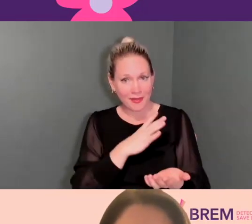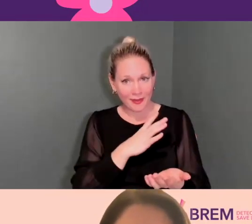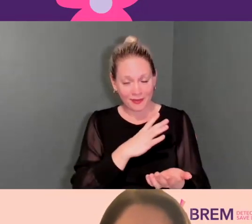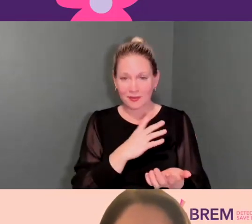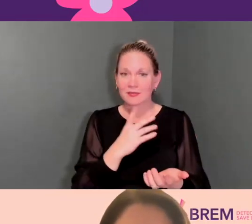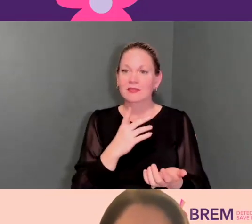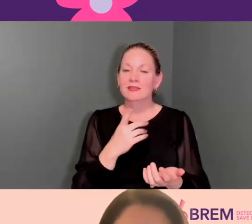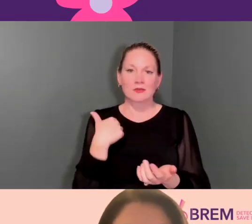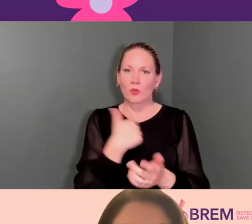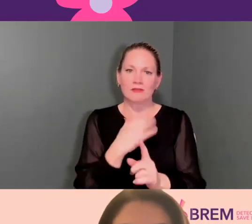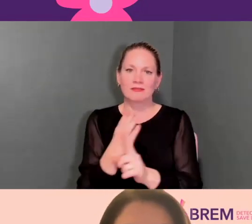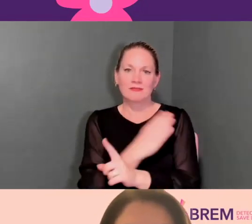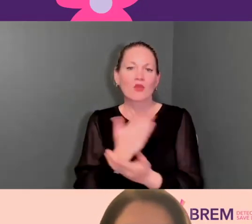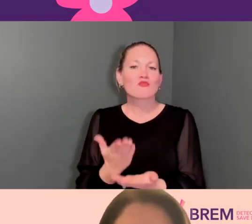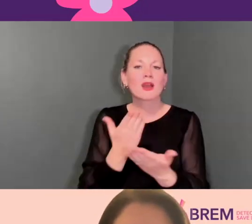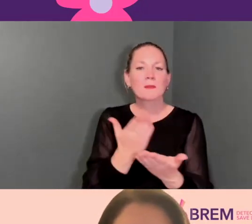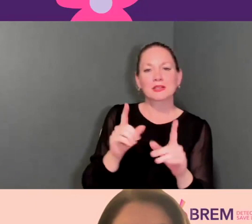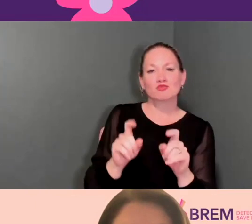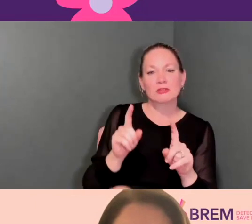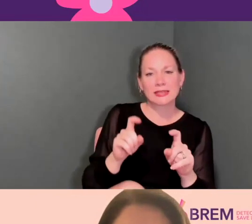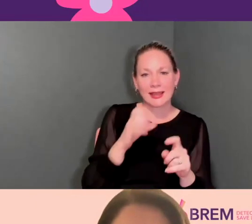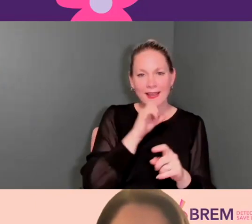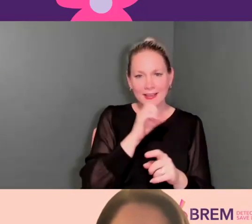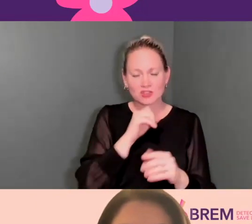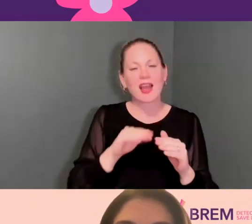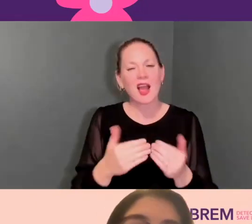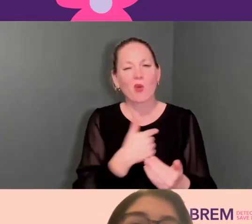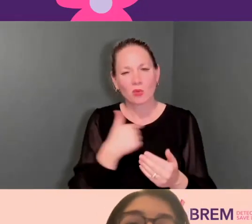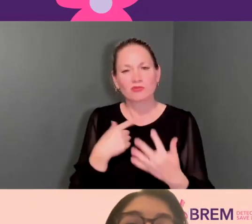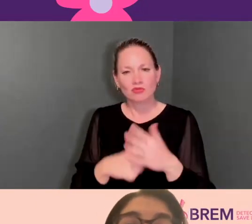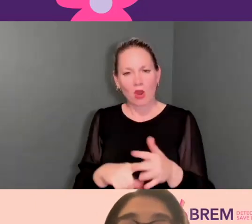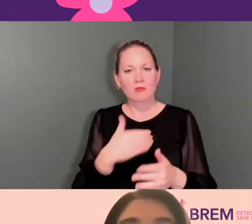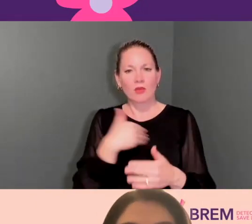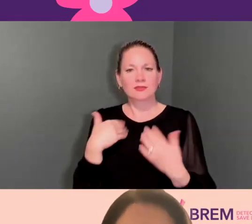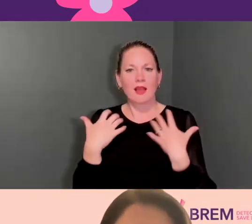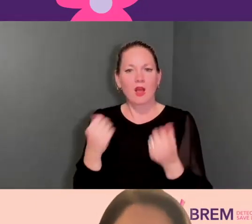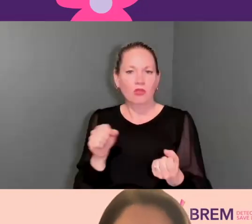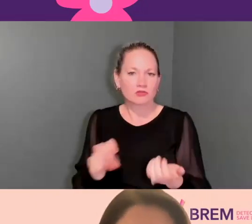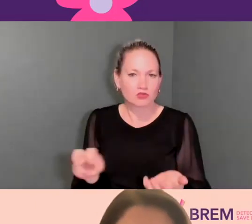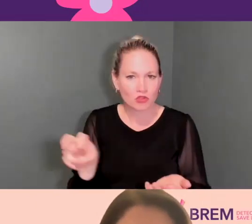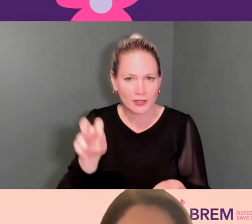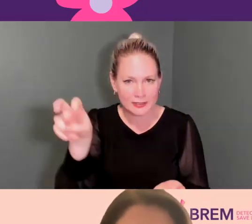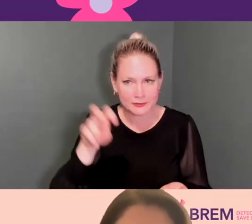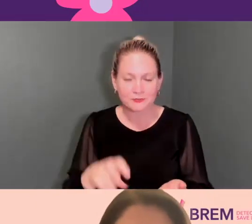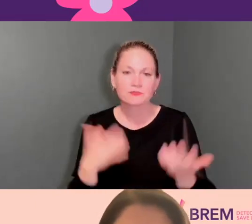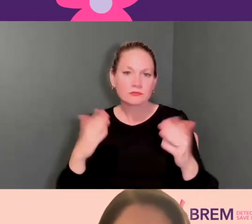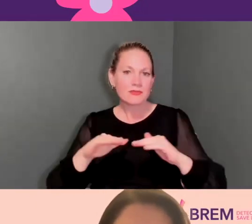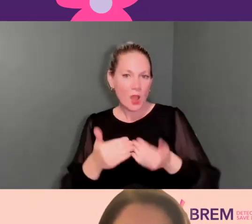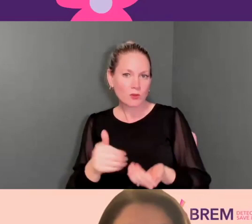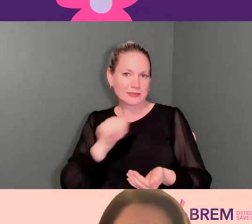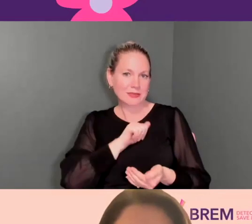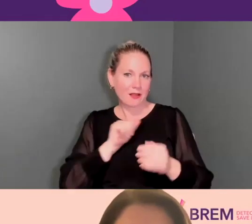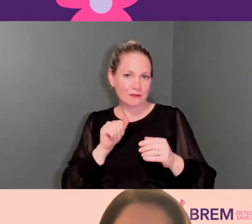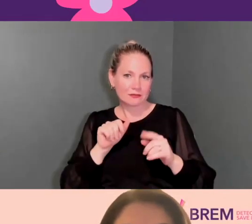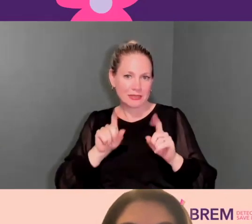the recommended screening age as we kind of start our breast health journey. So some of those things, how do we do a breast self-exam? What does